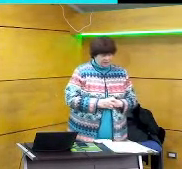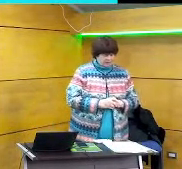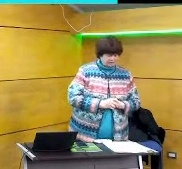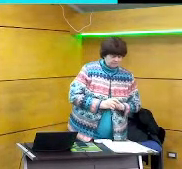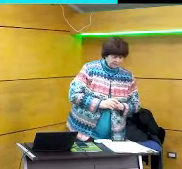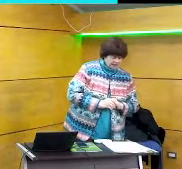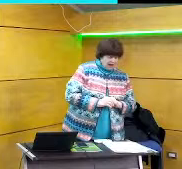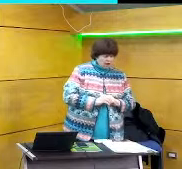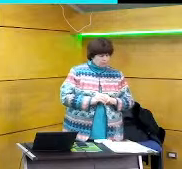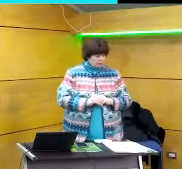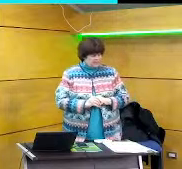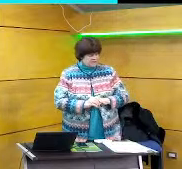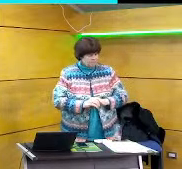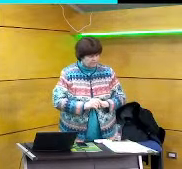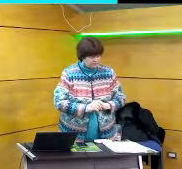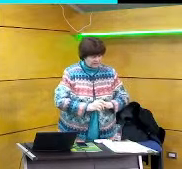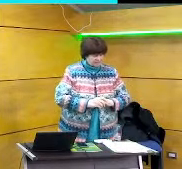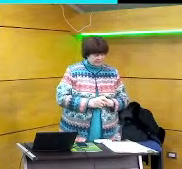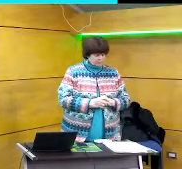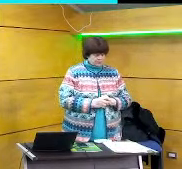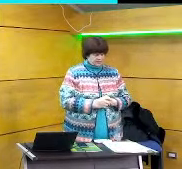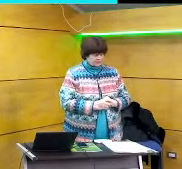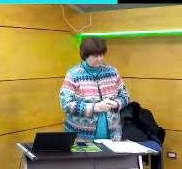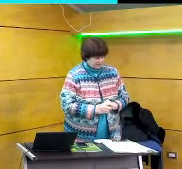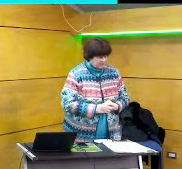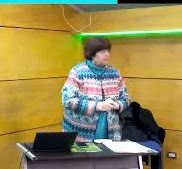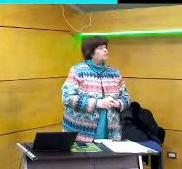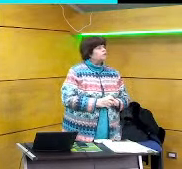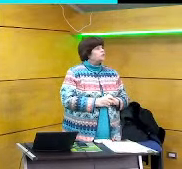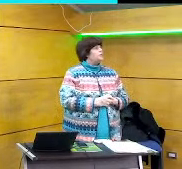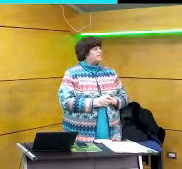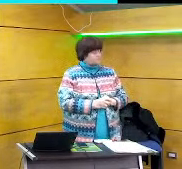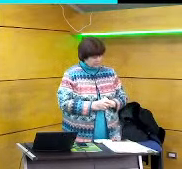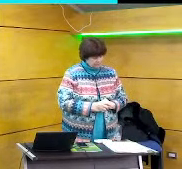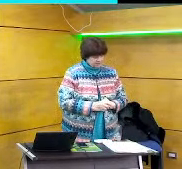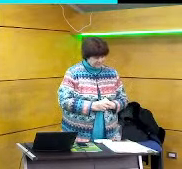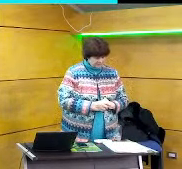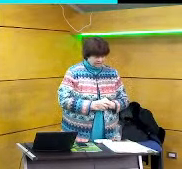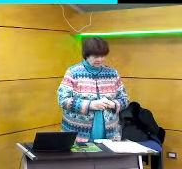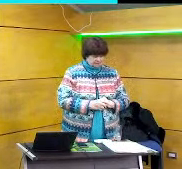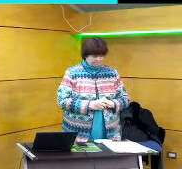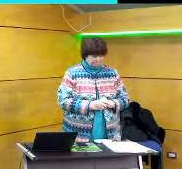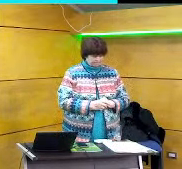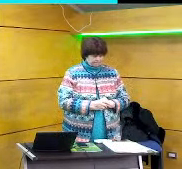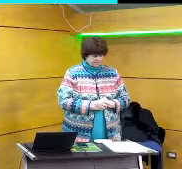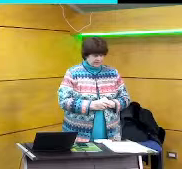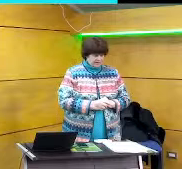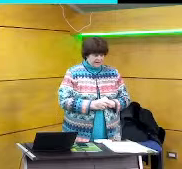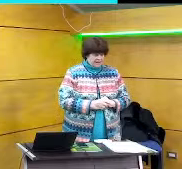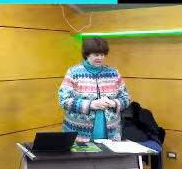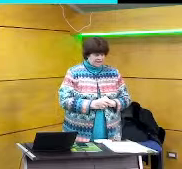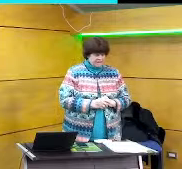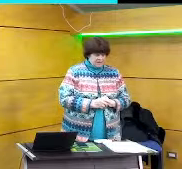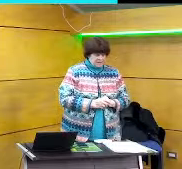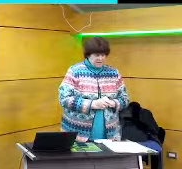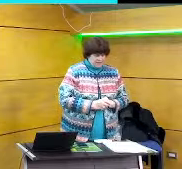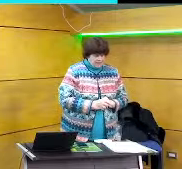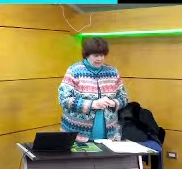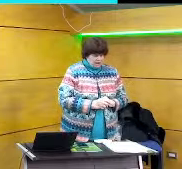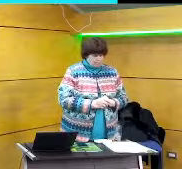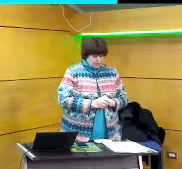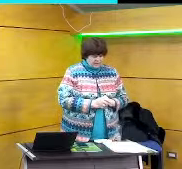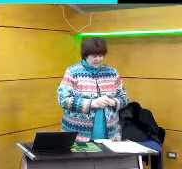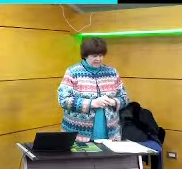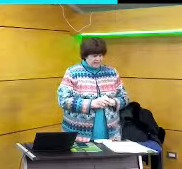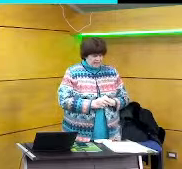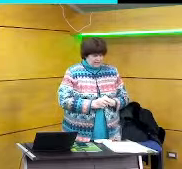So, the brain provides us with this ability to learn and develop skills. And